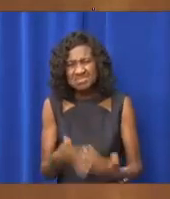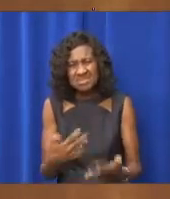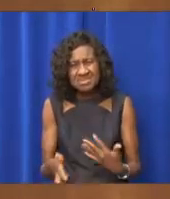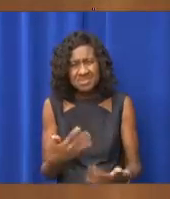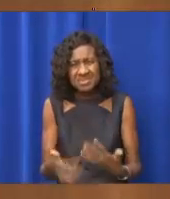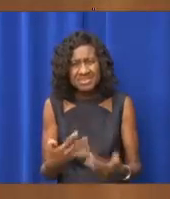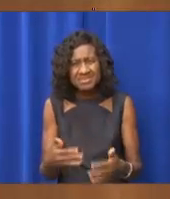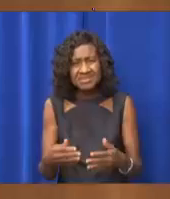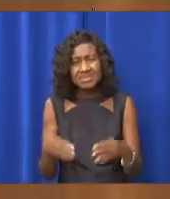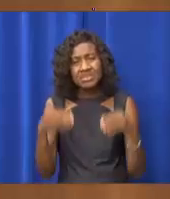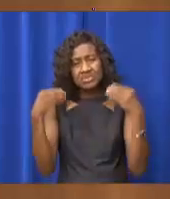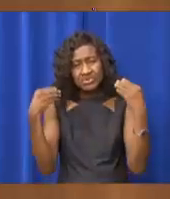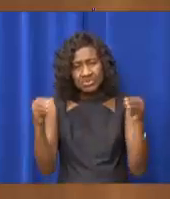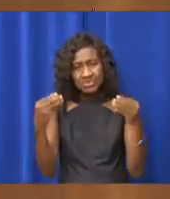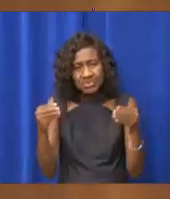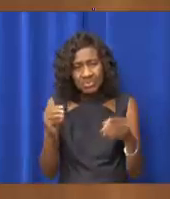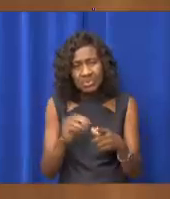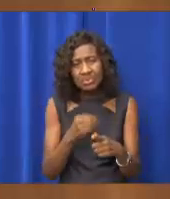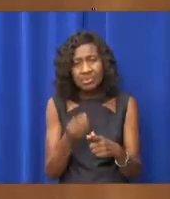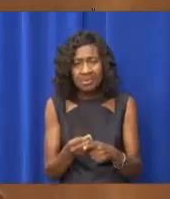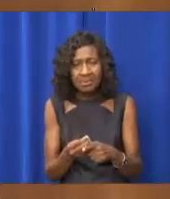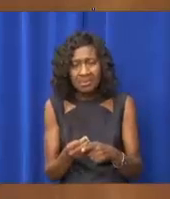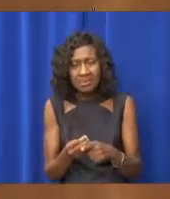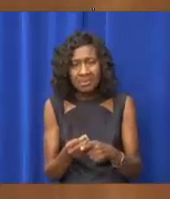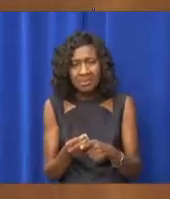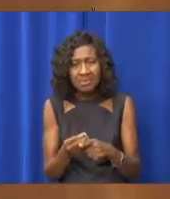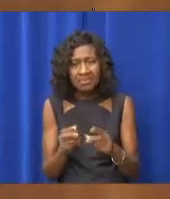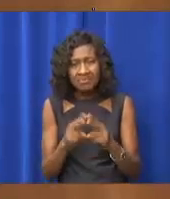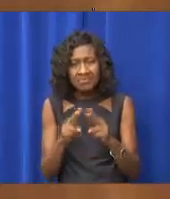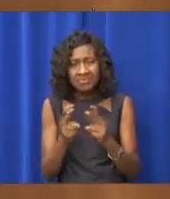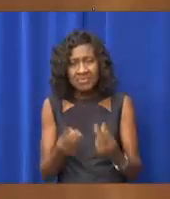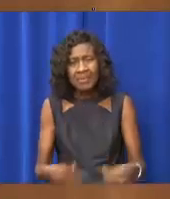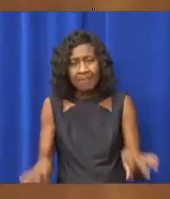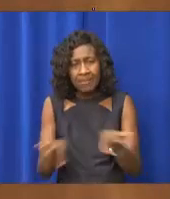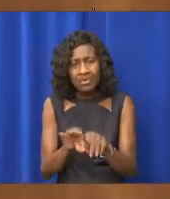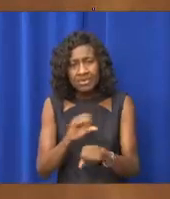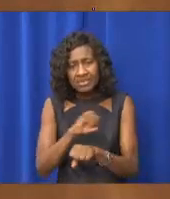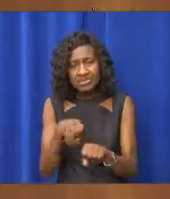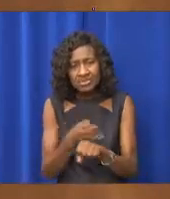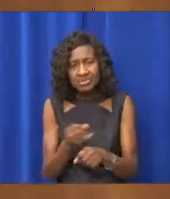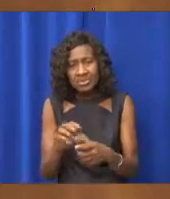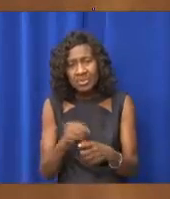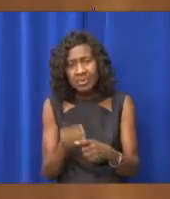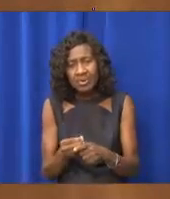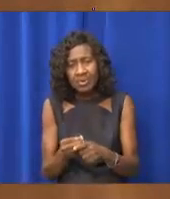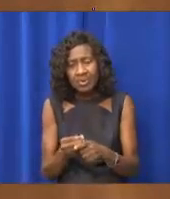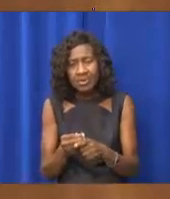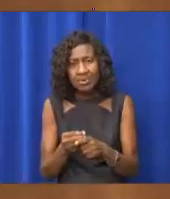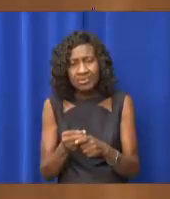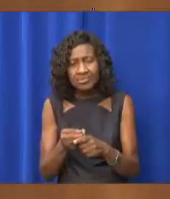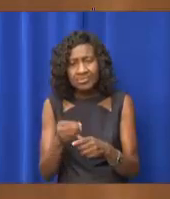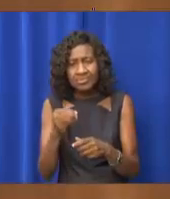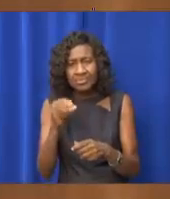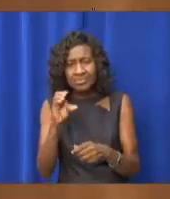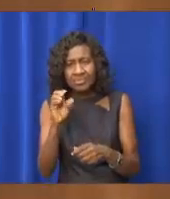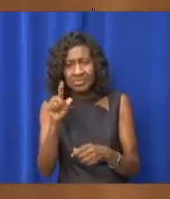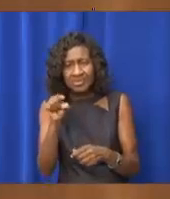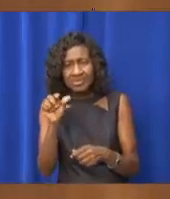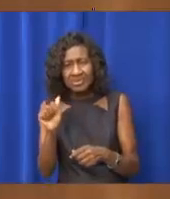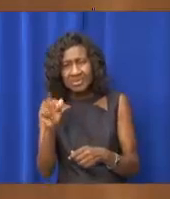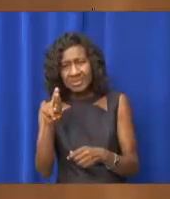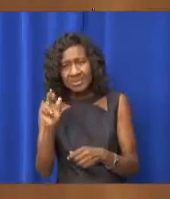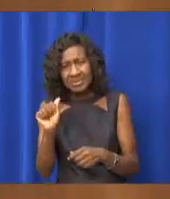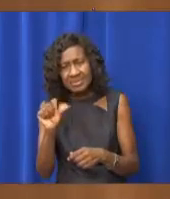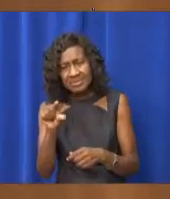a frontline worker or a garage or anything else. Anywhere where there's mixing of people, you have to go back